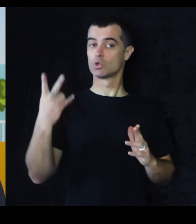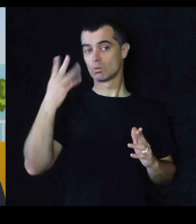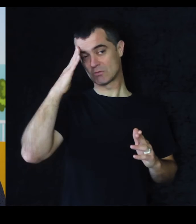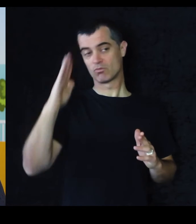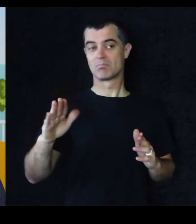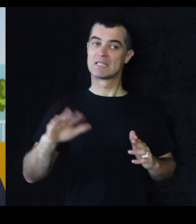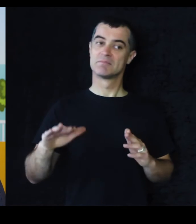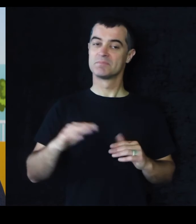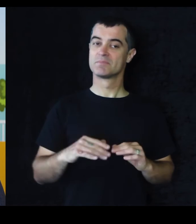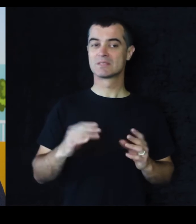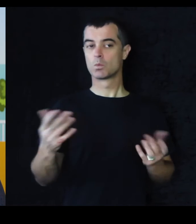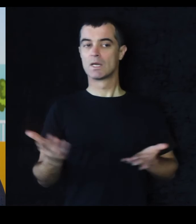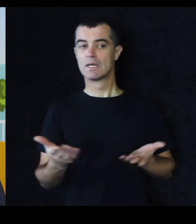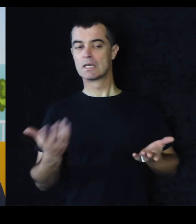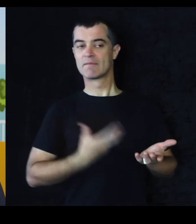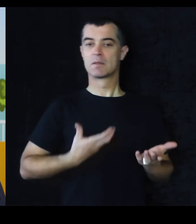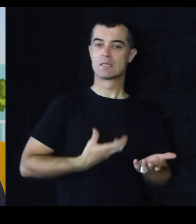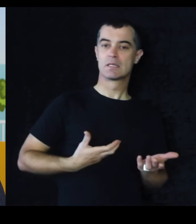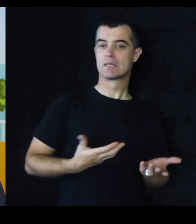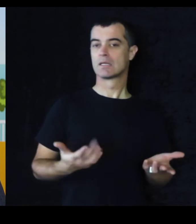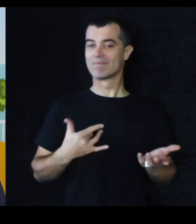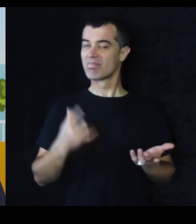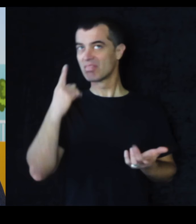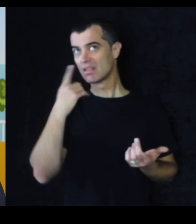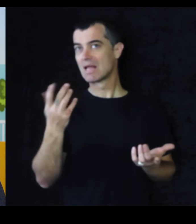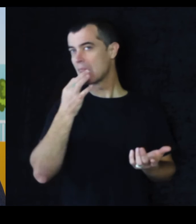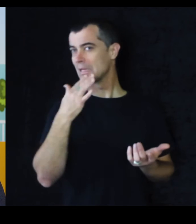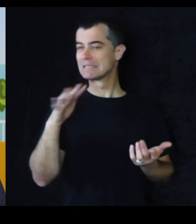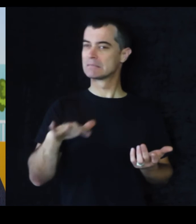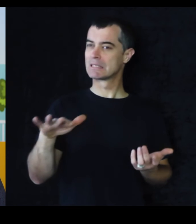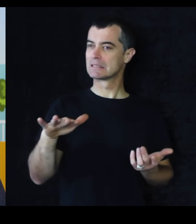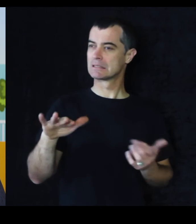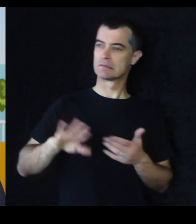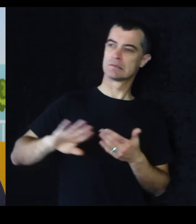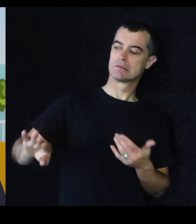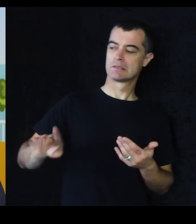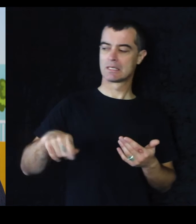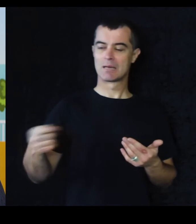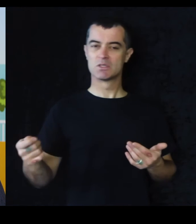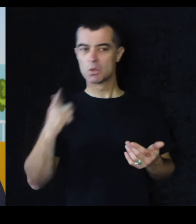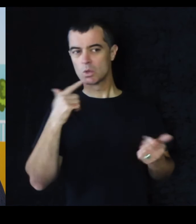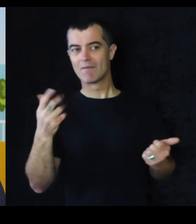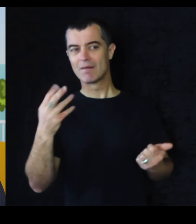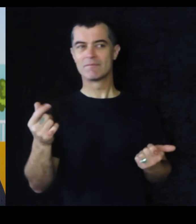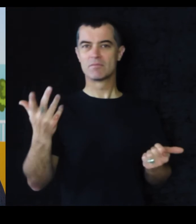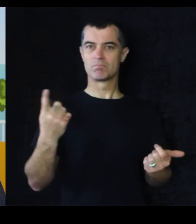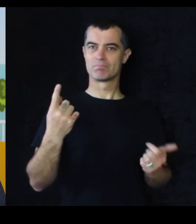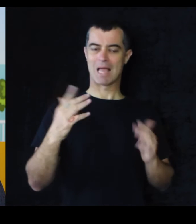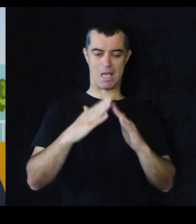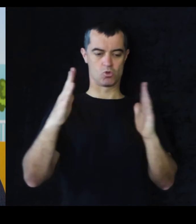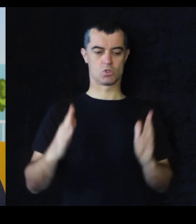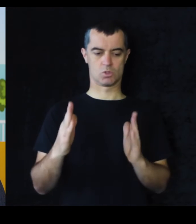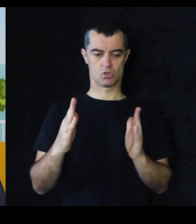2-bedroom place, somewhere that's comfortable. I think a bit of space from the neighbours would be nice, so it'd be good to have sort of a standalone